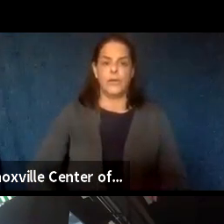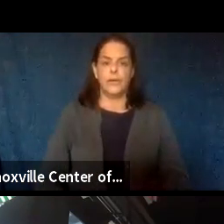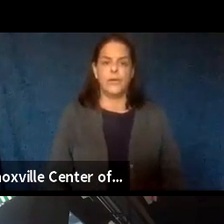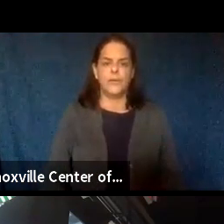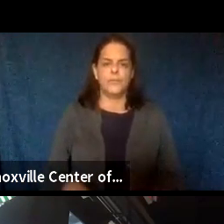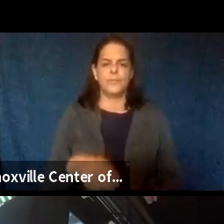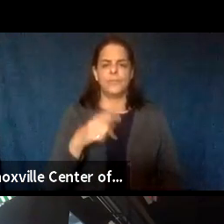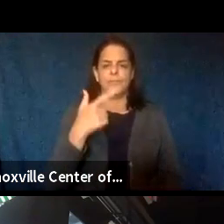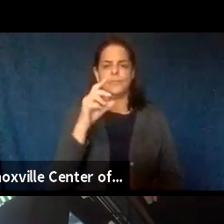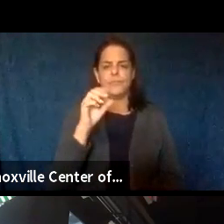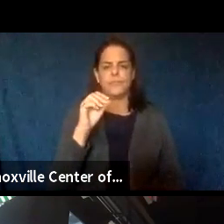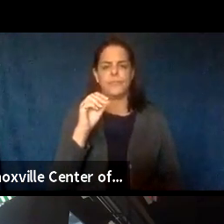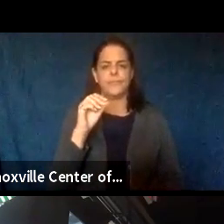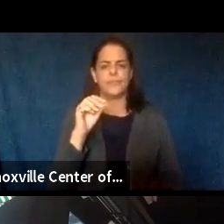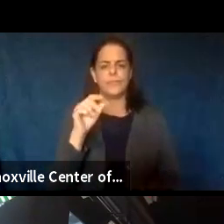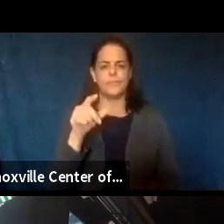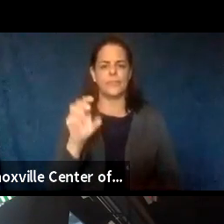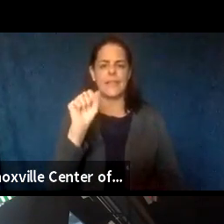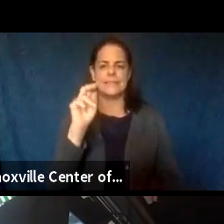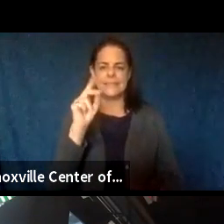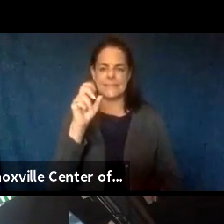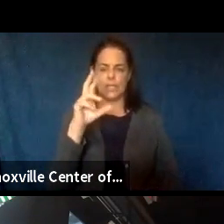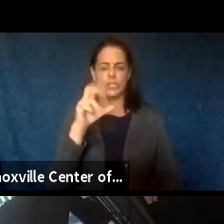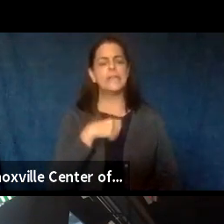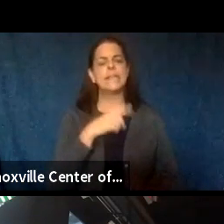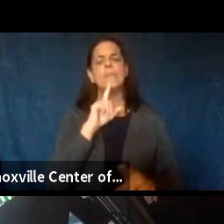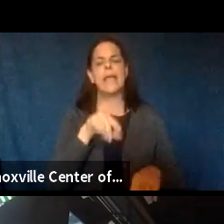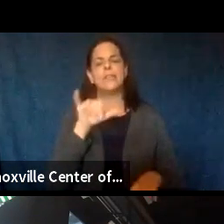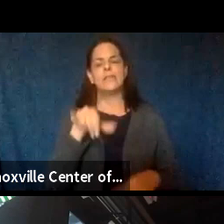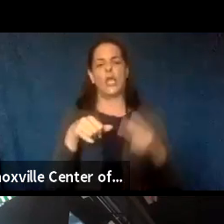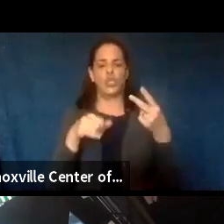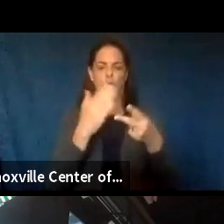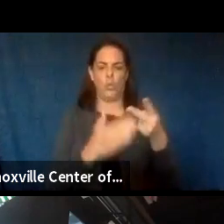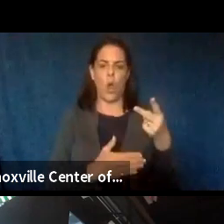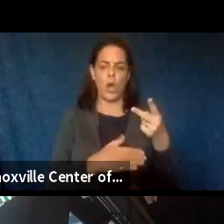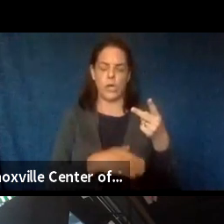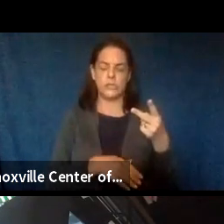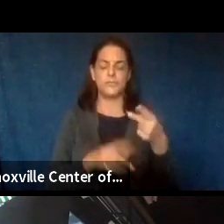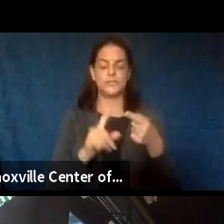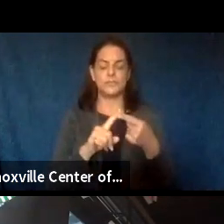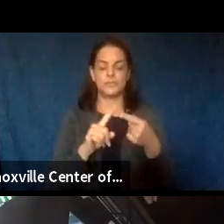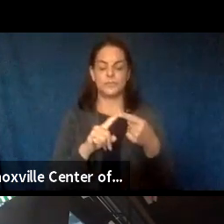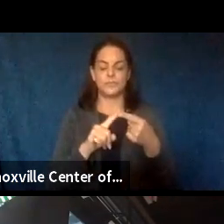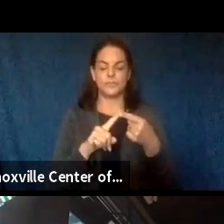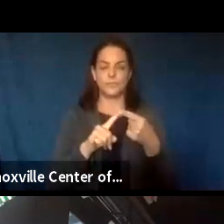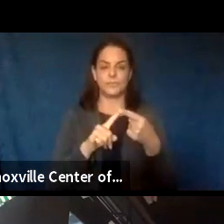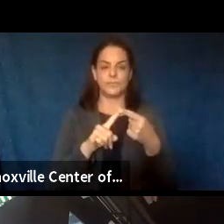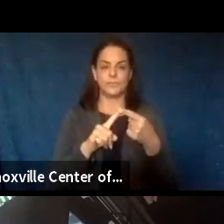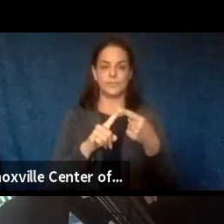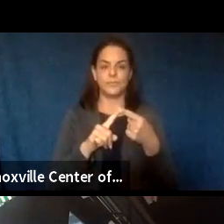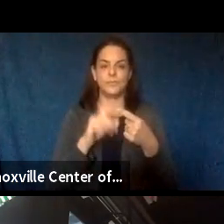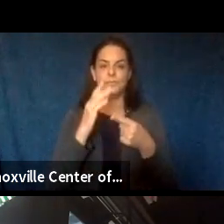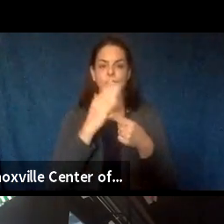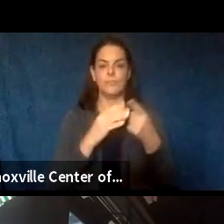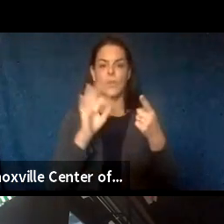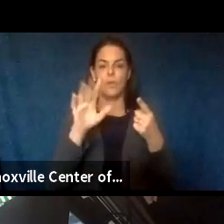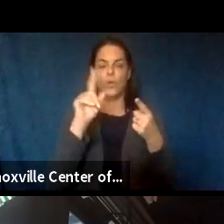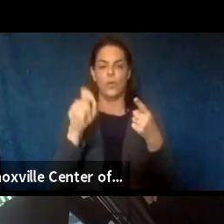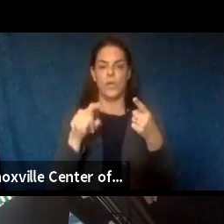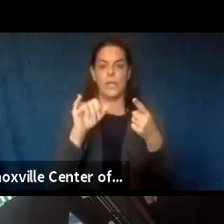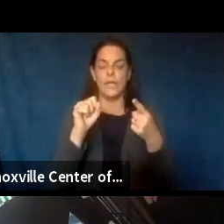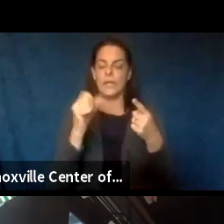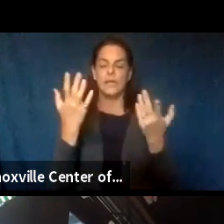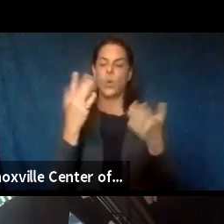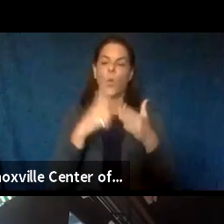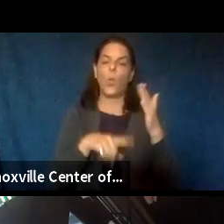Well, let me address that question in two parts, Dr. O'Brien. The first part of the question is basically, what